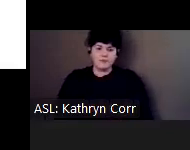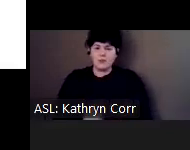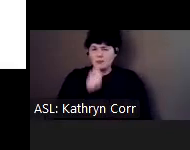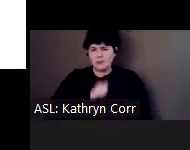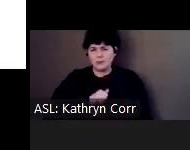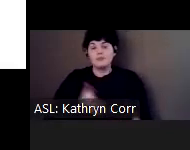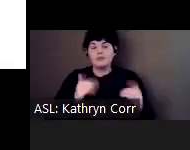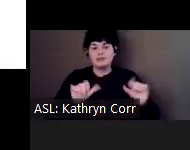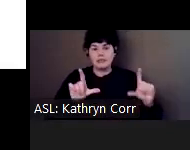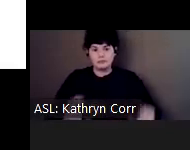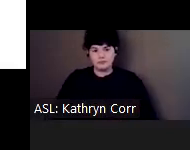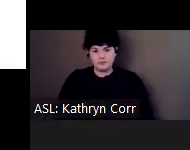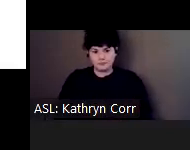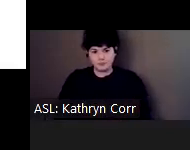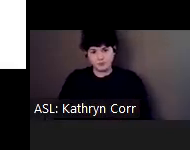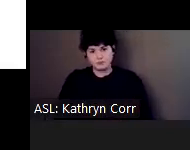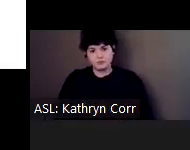Next slide.